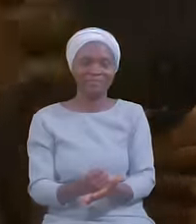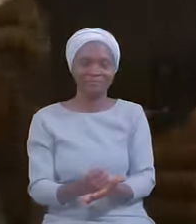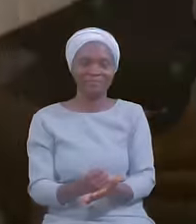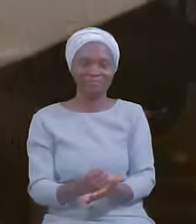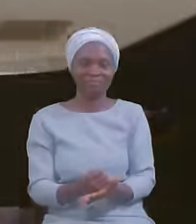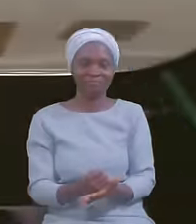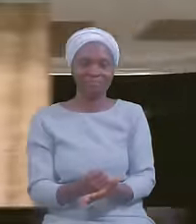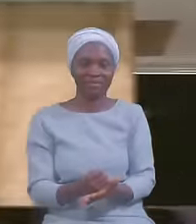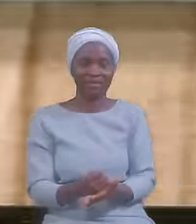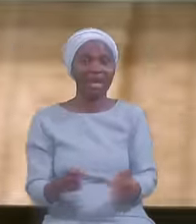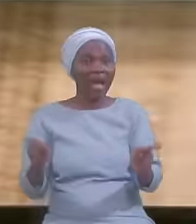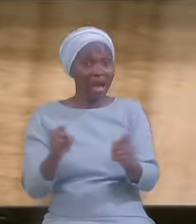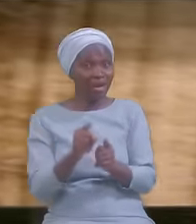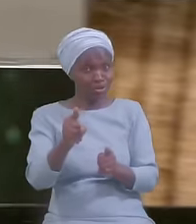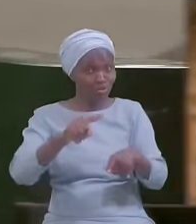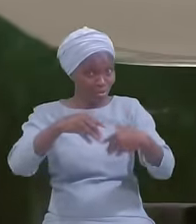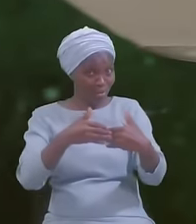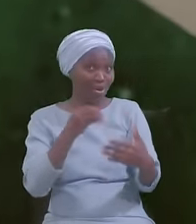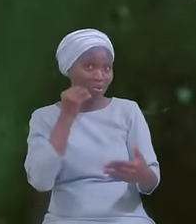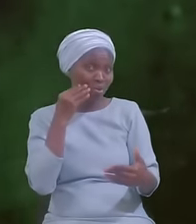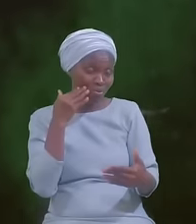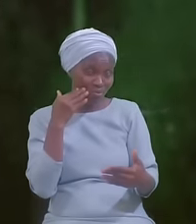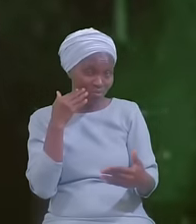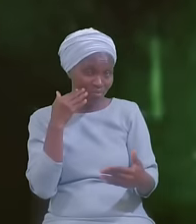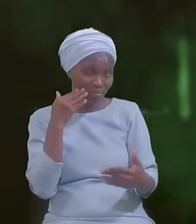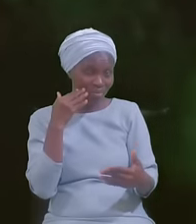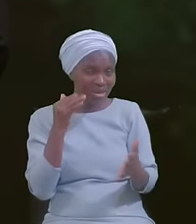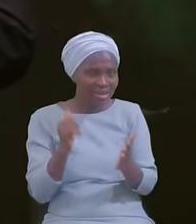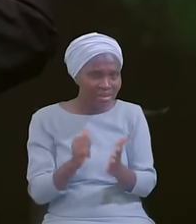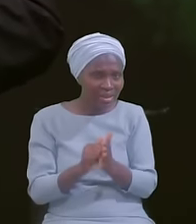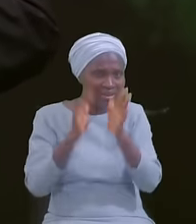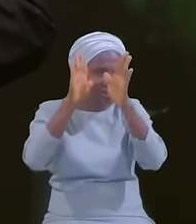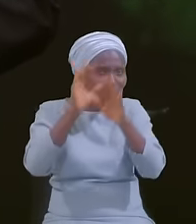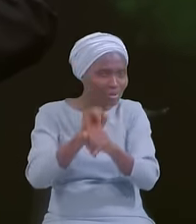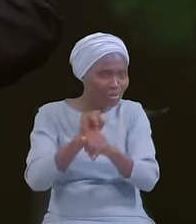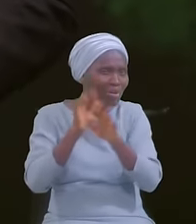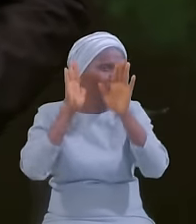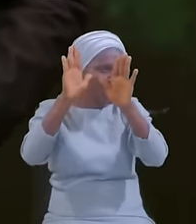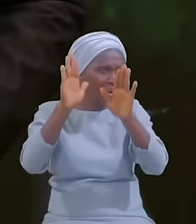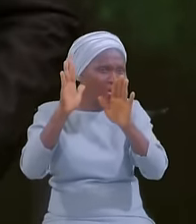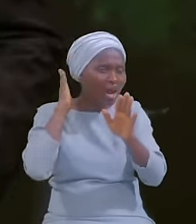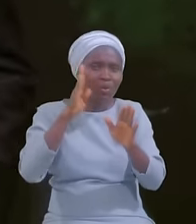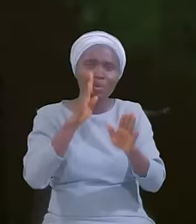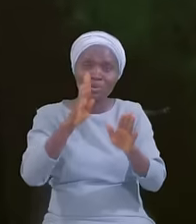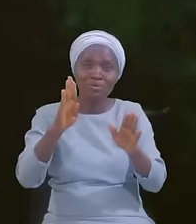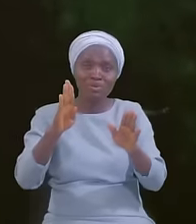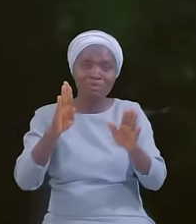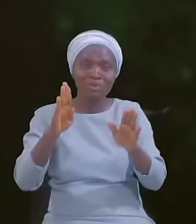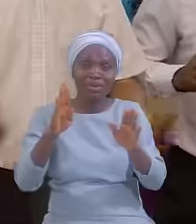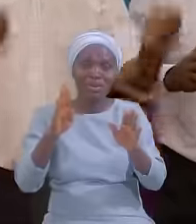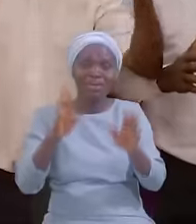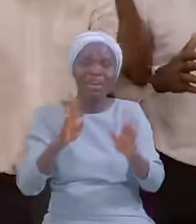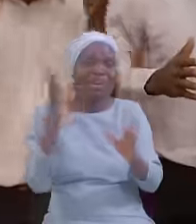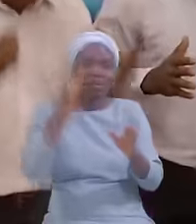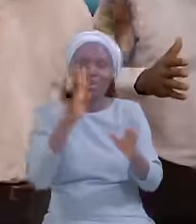And as we're going back home, that miracle, wonder, will be bubbling inside your